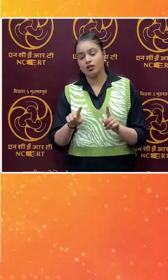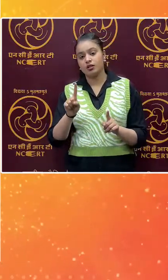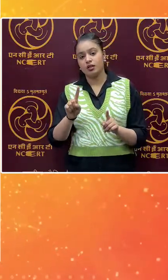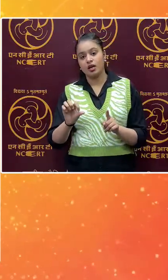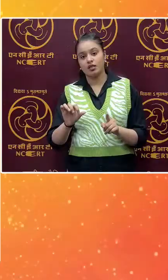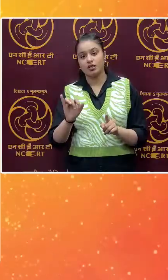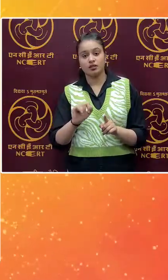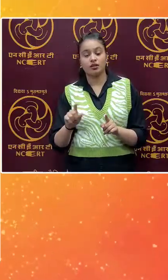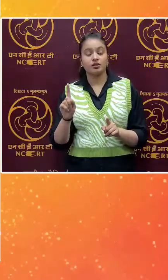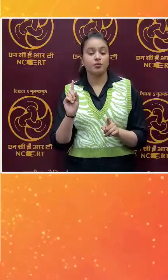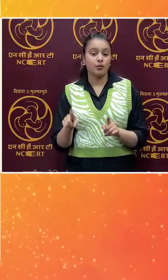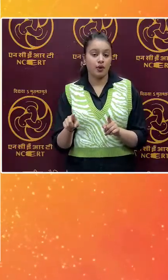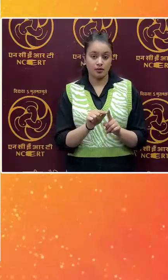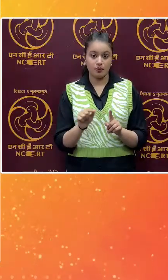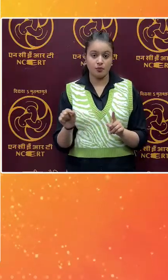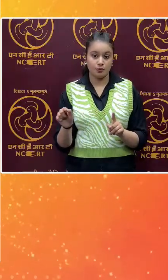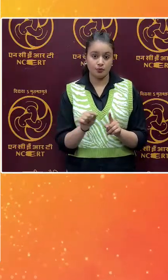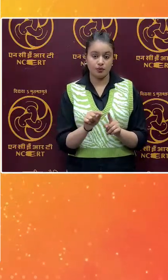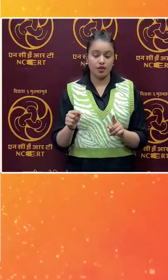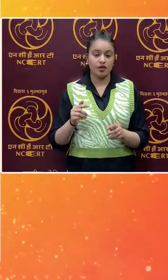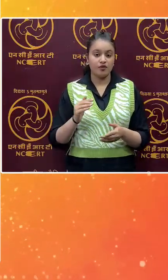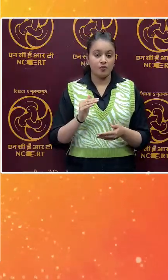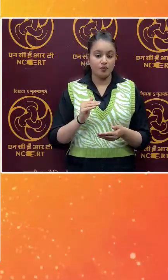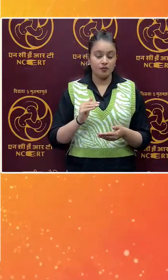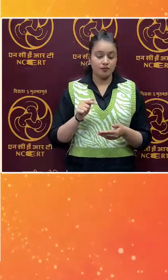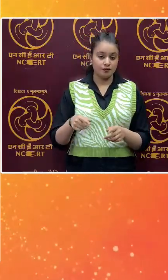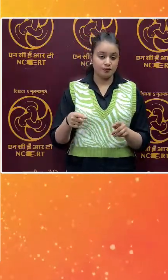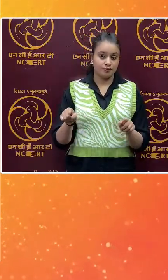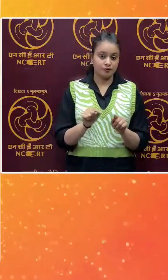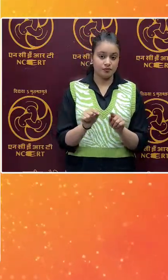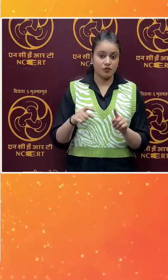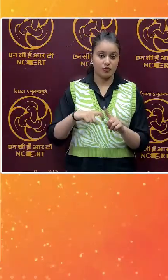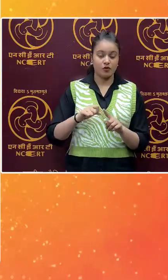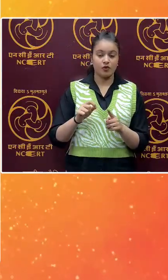1961. And there is a bonhomie between Kothari and